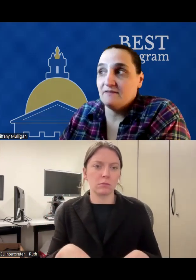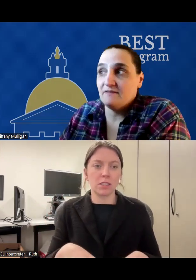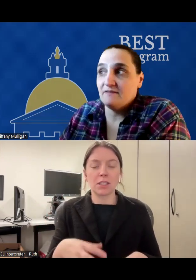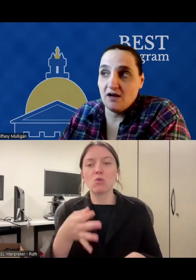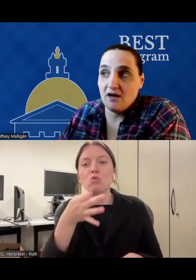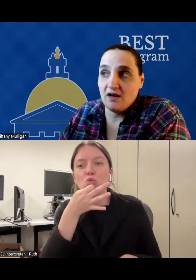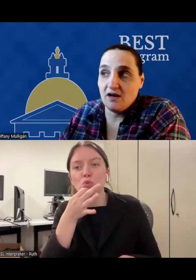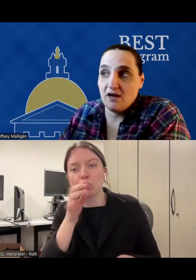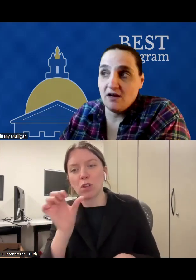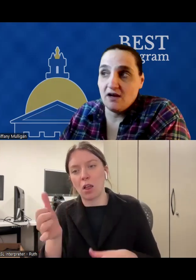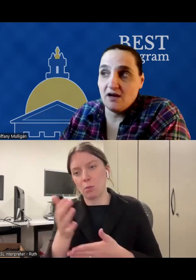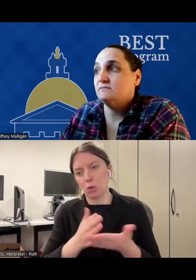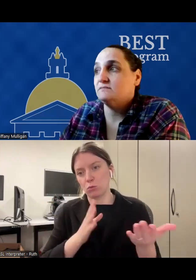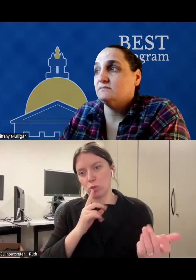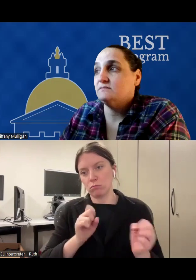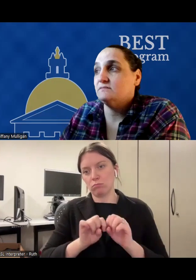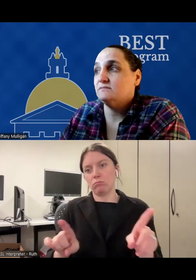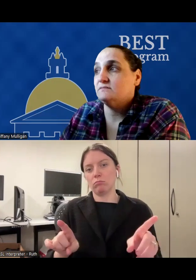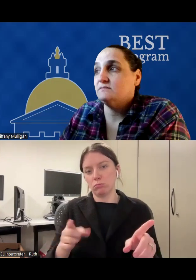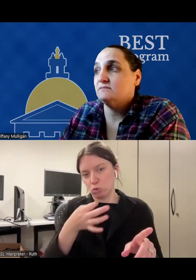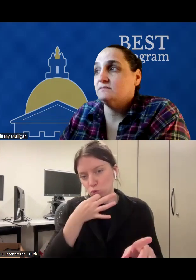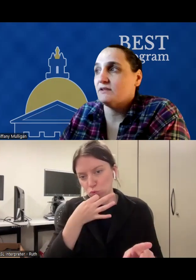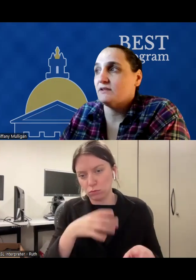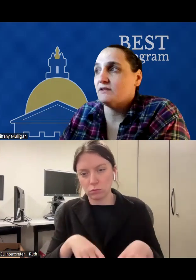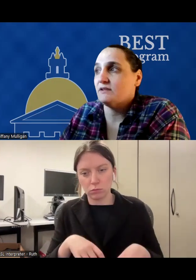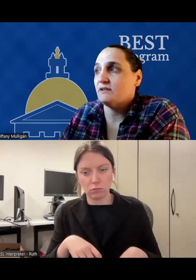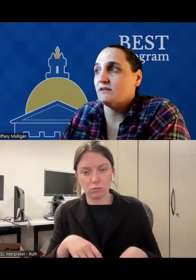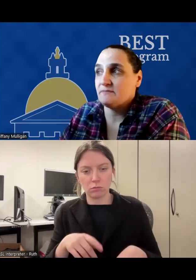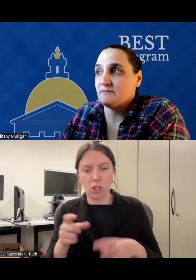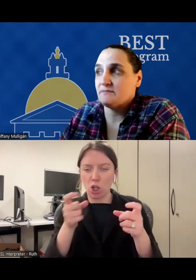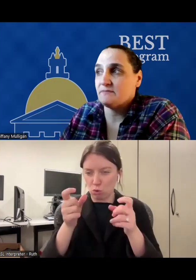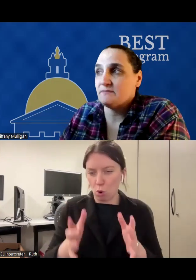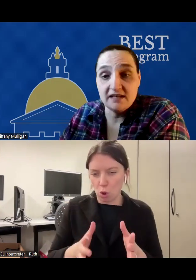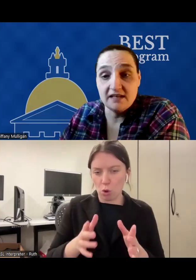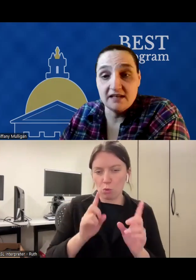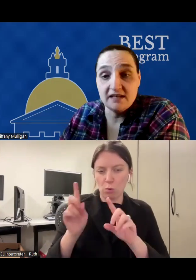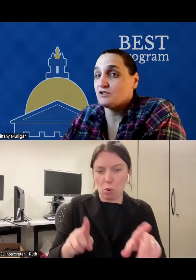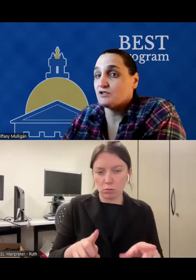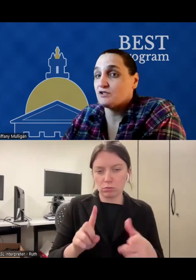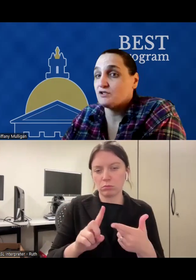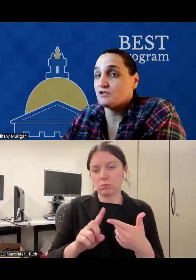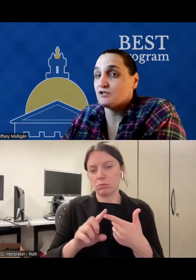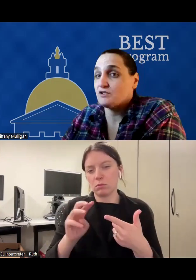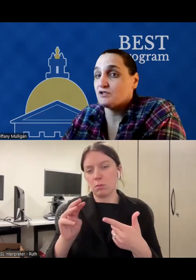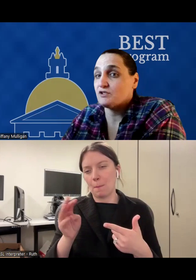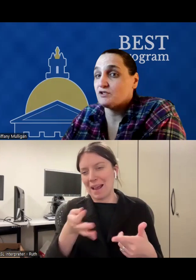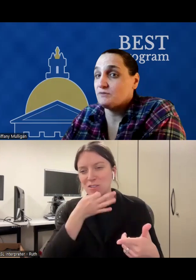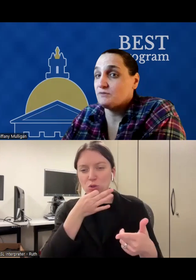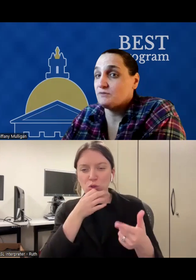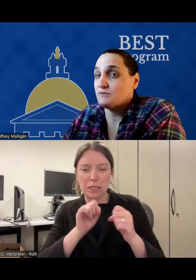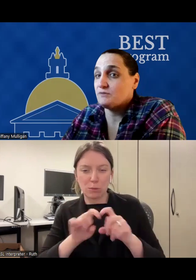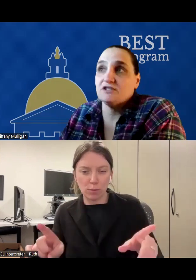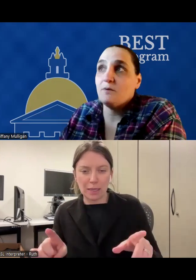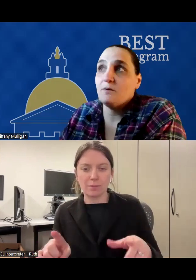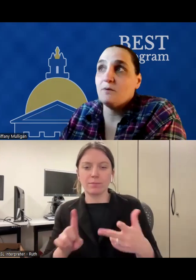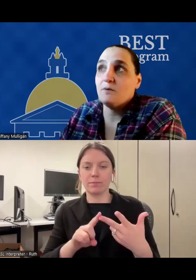not live now. I know this one is a comptroller report, the master disbursements, but the discount analysis report should be there. So you just click